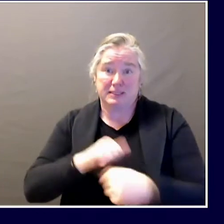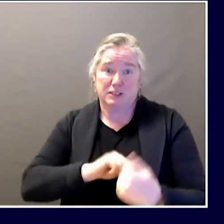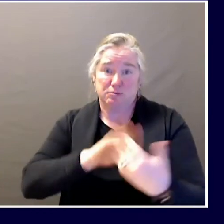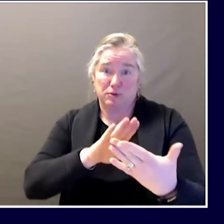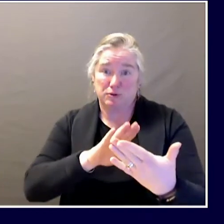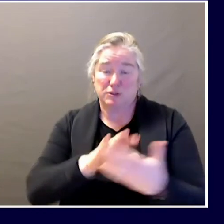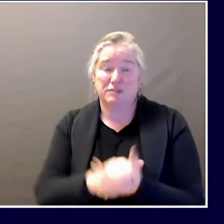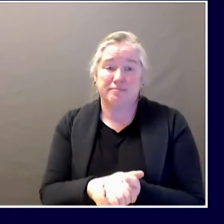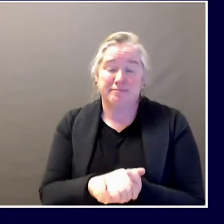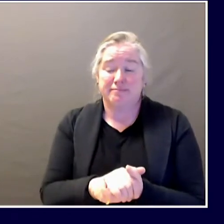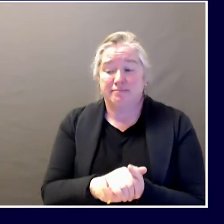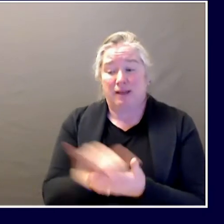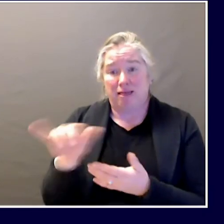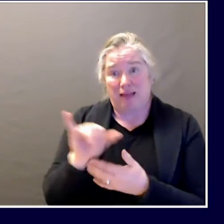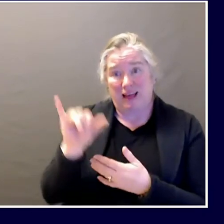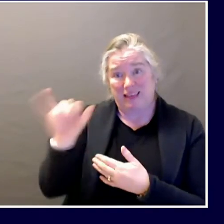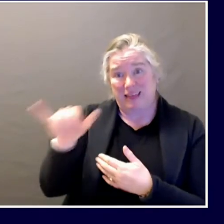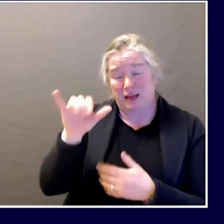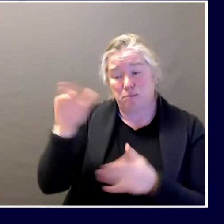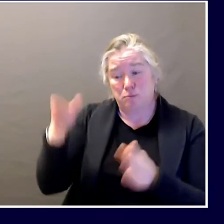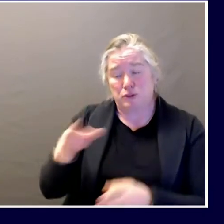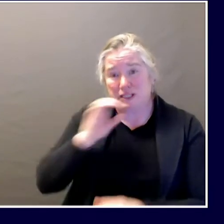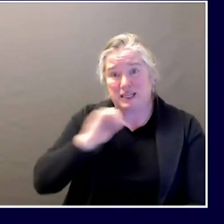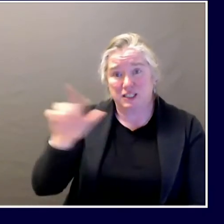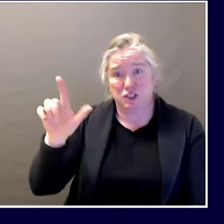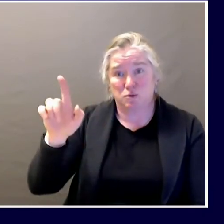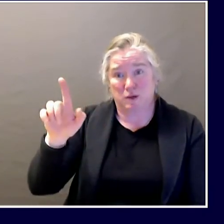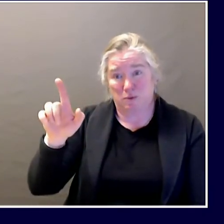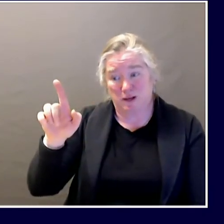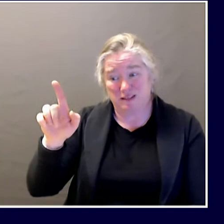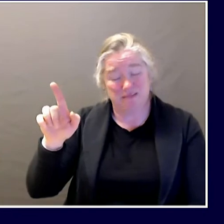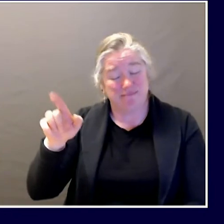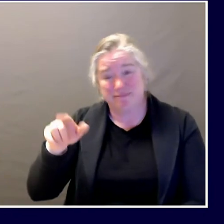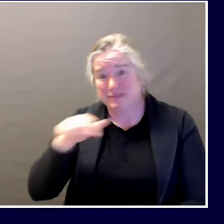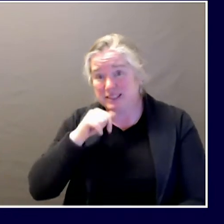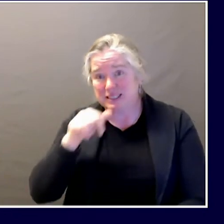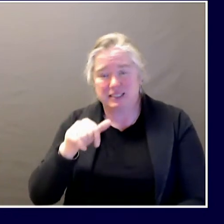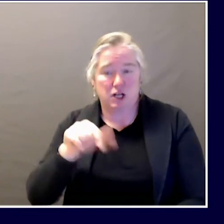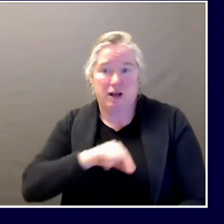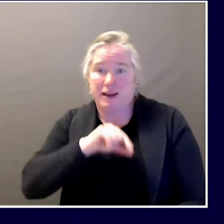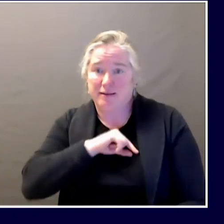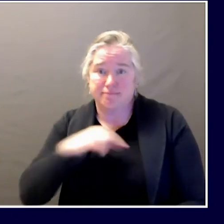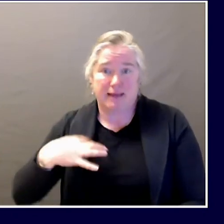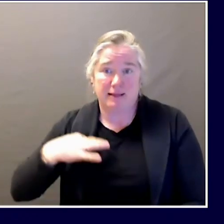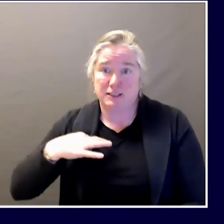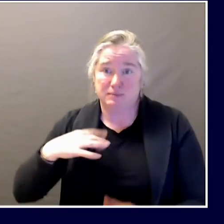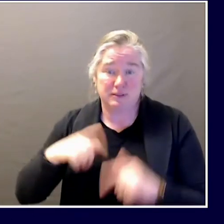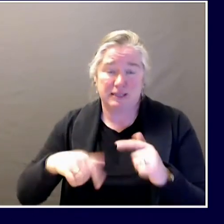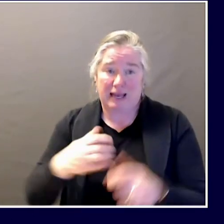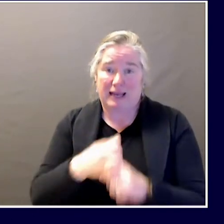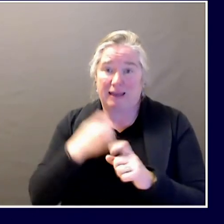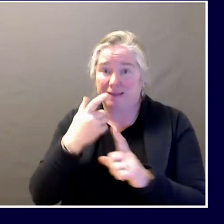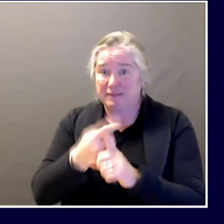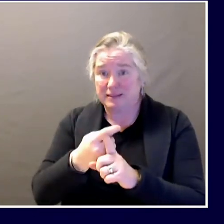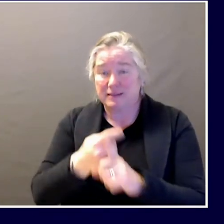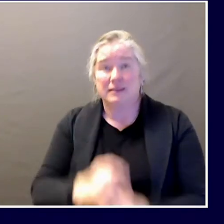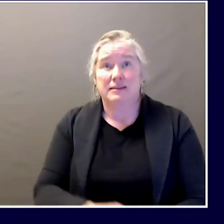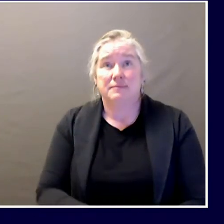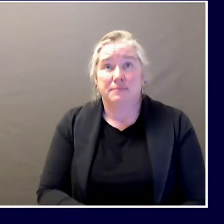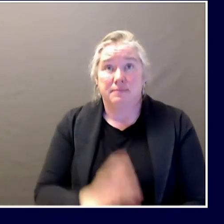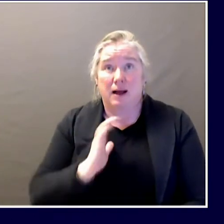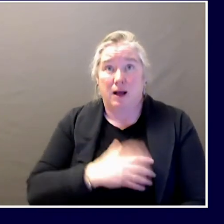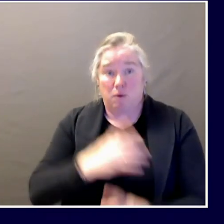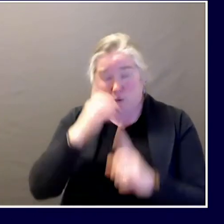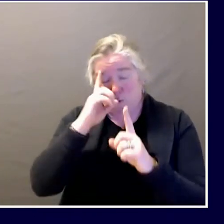the 21-year-old who you mentioned, right now are not eligible. We are hoping that if we can move as quickly as